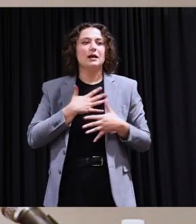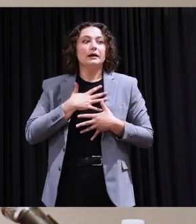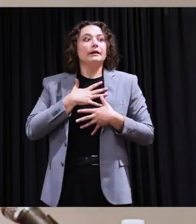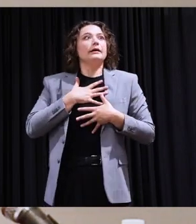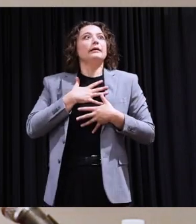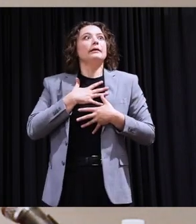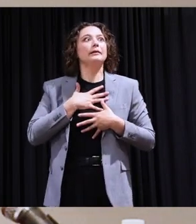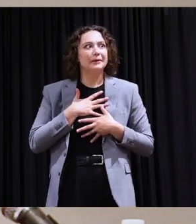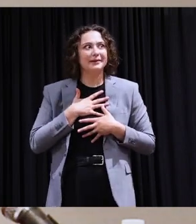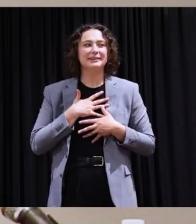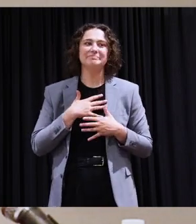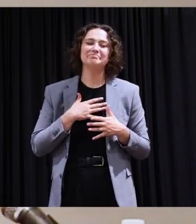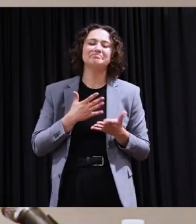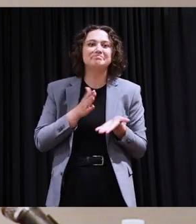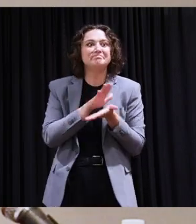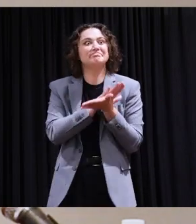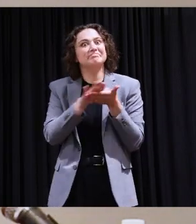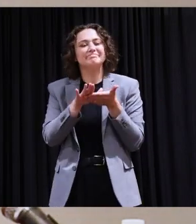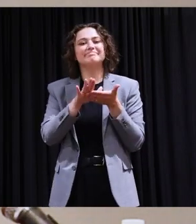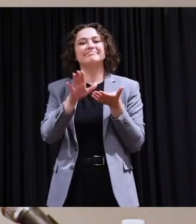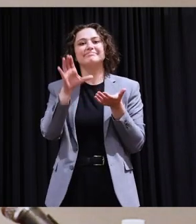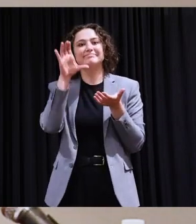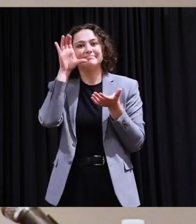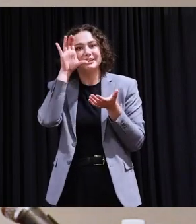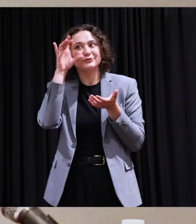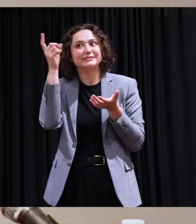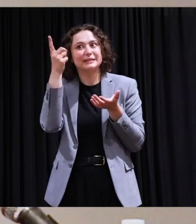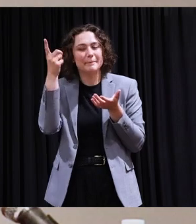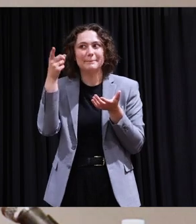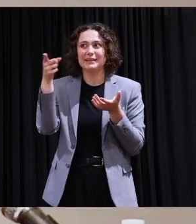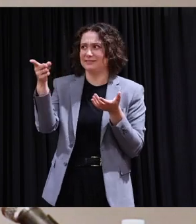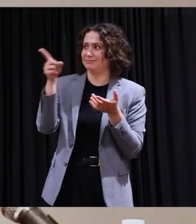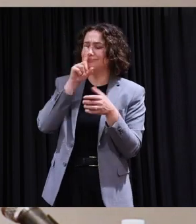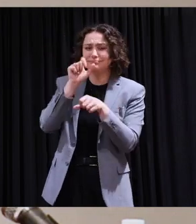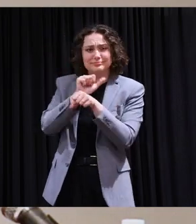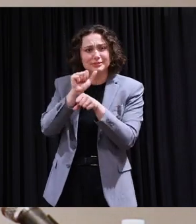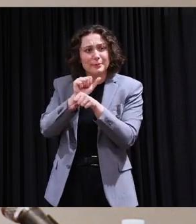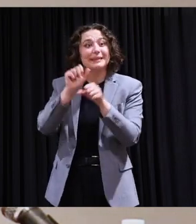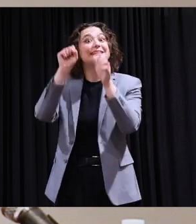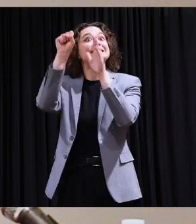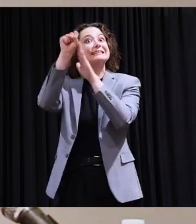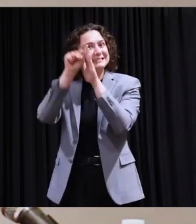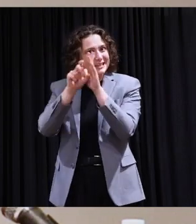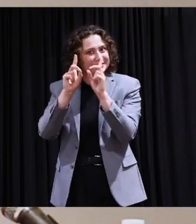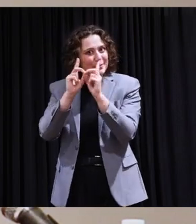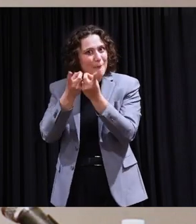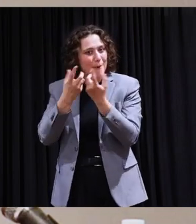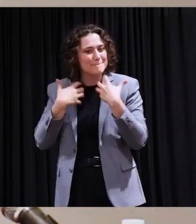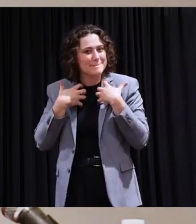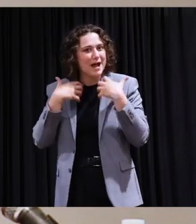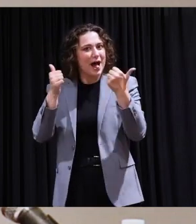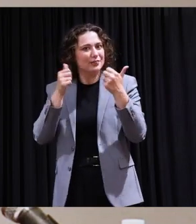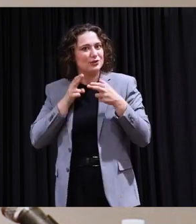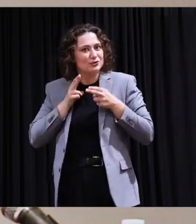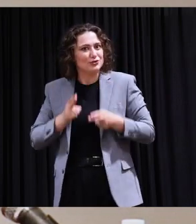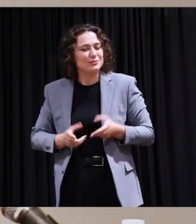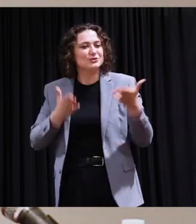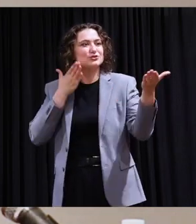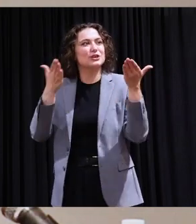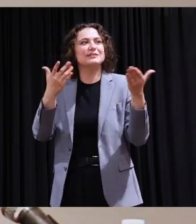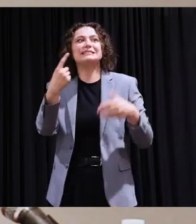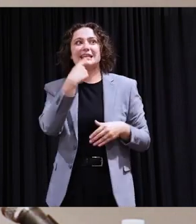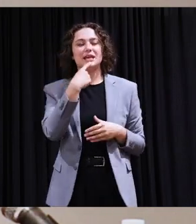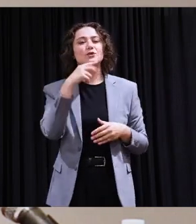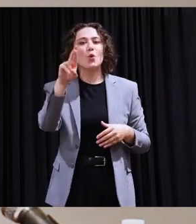to hear somebody at the State Department of Health and Human Services say that we have racism embedded in